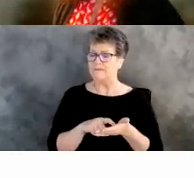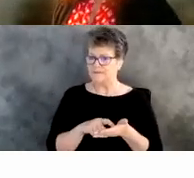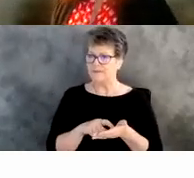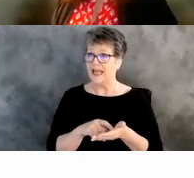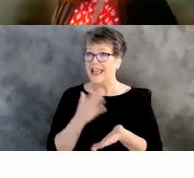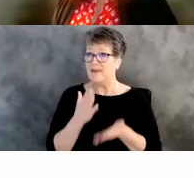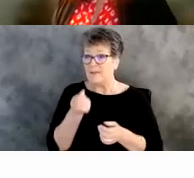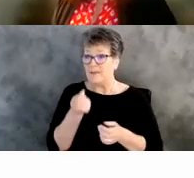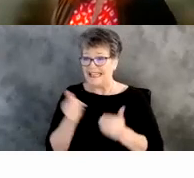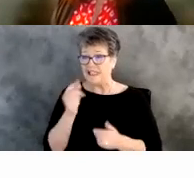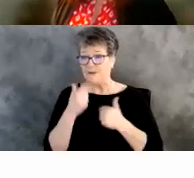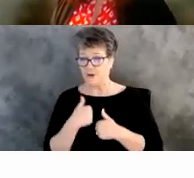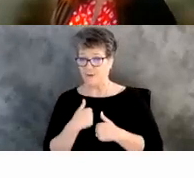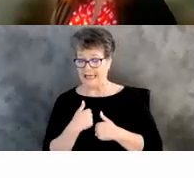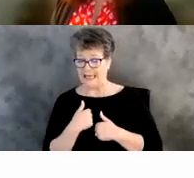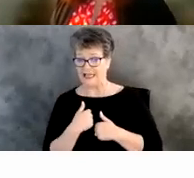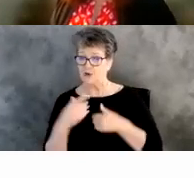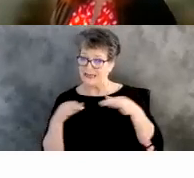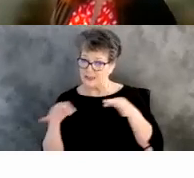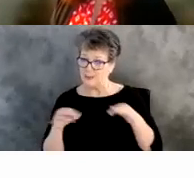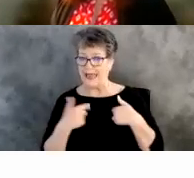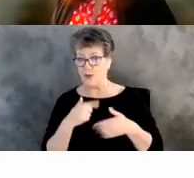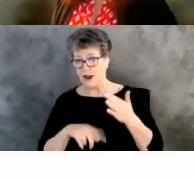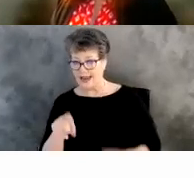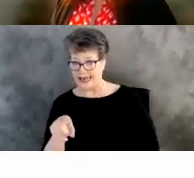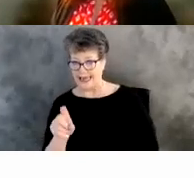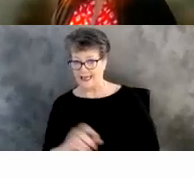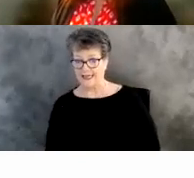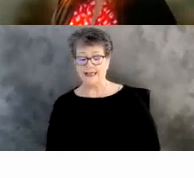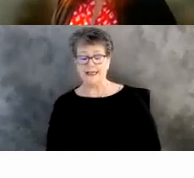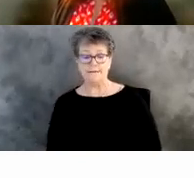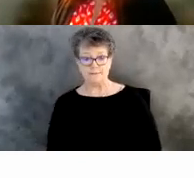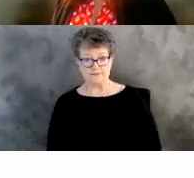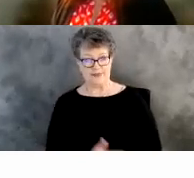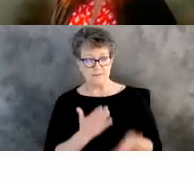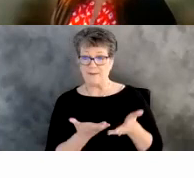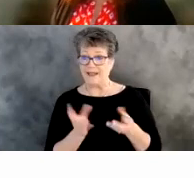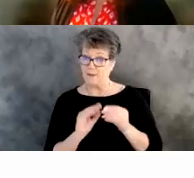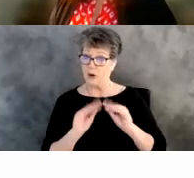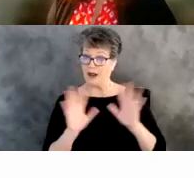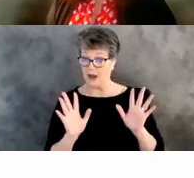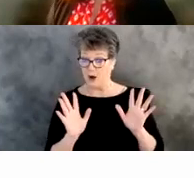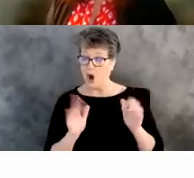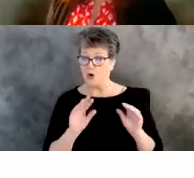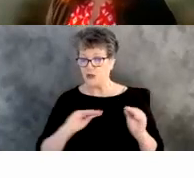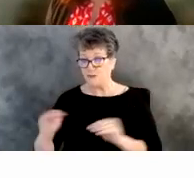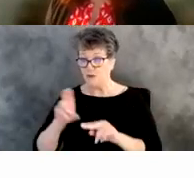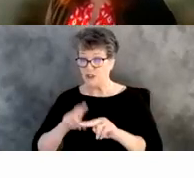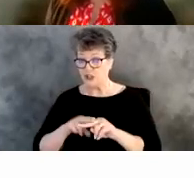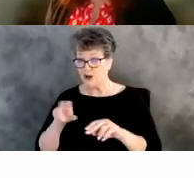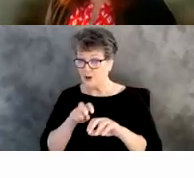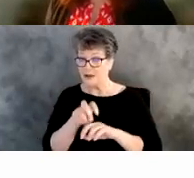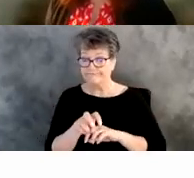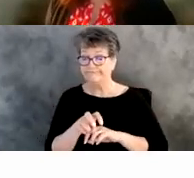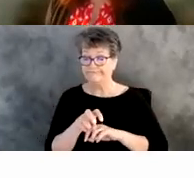be a little easier for me to explain what I need, and might be a little more clear. Oh, just move the chair so I can sit at the